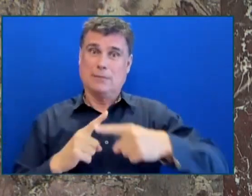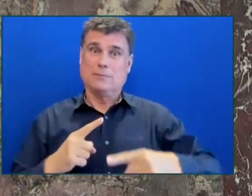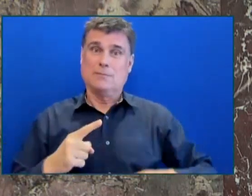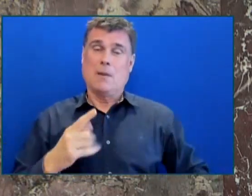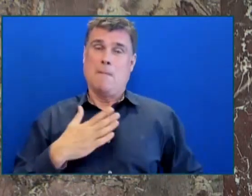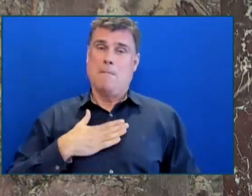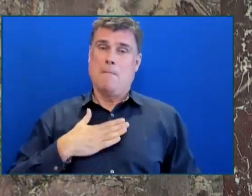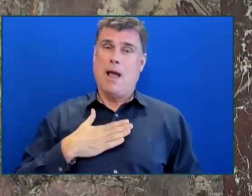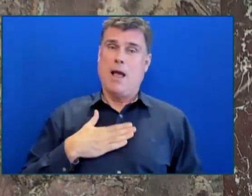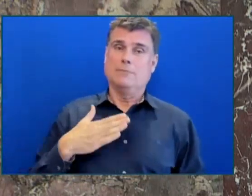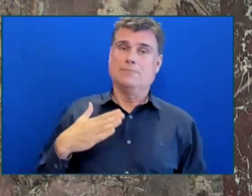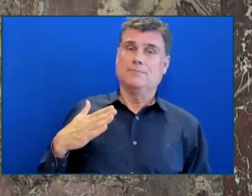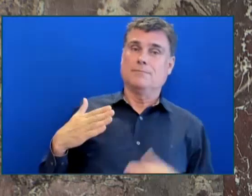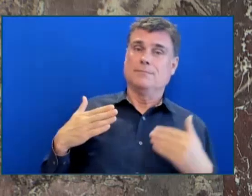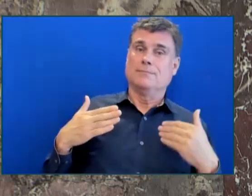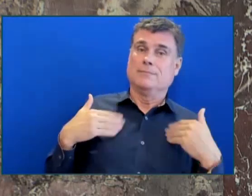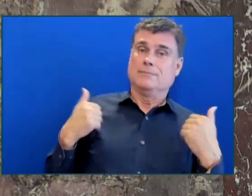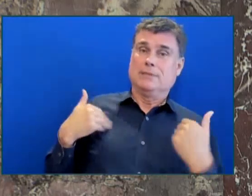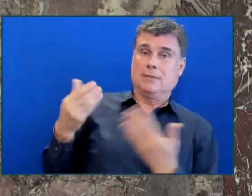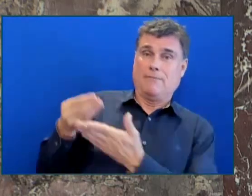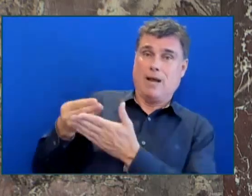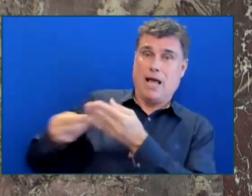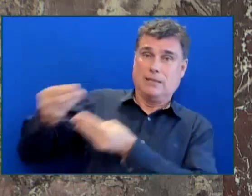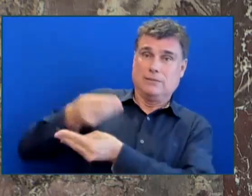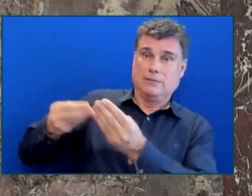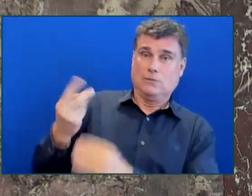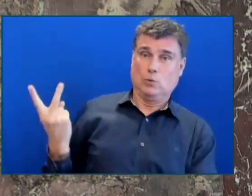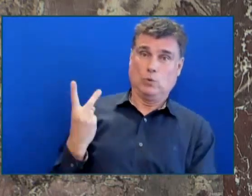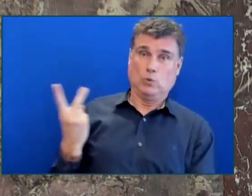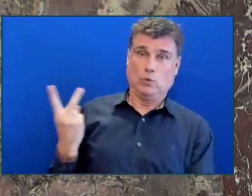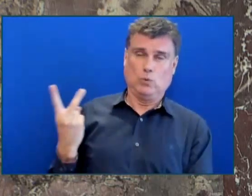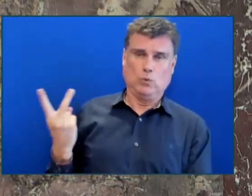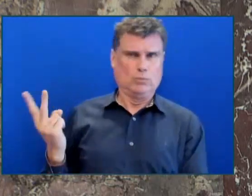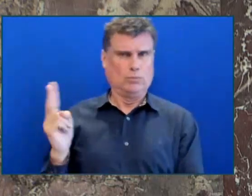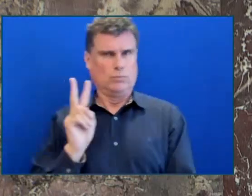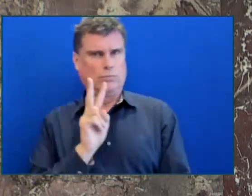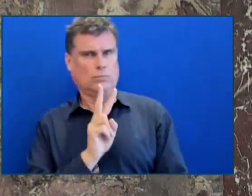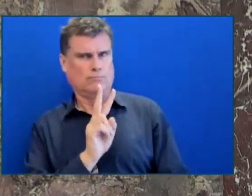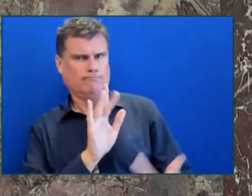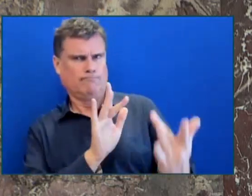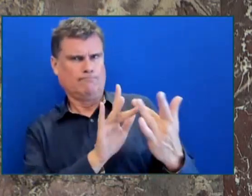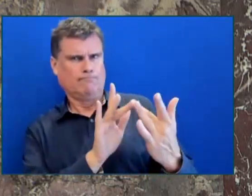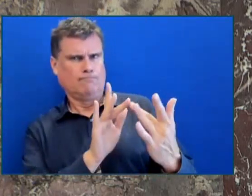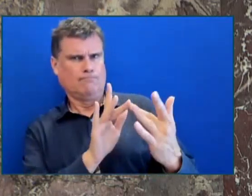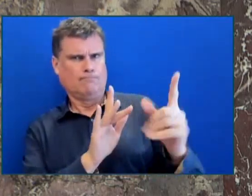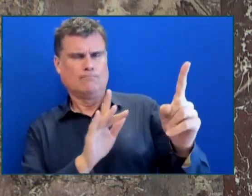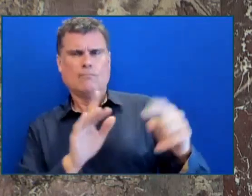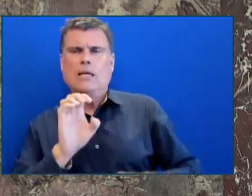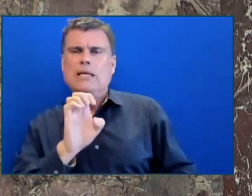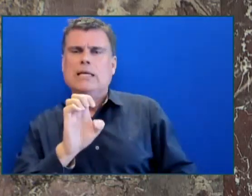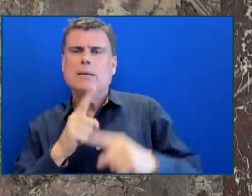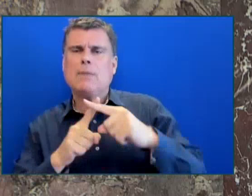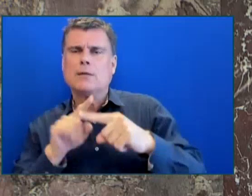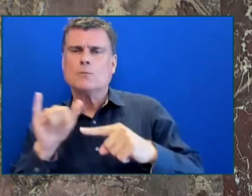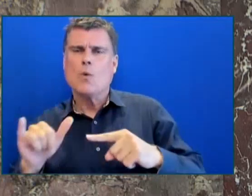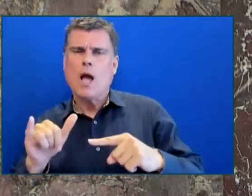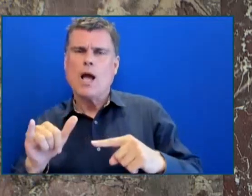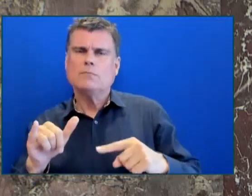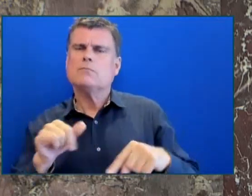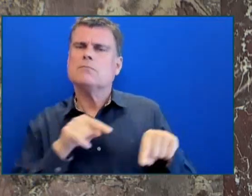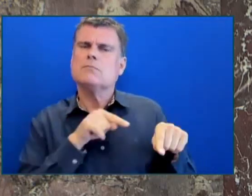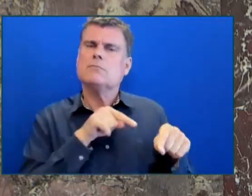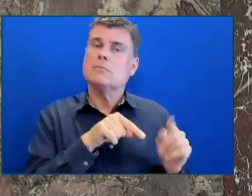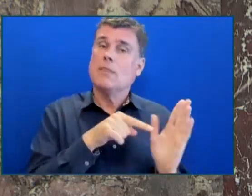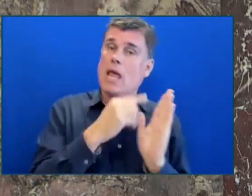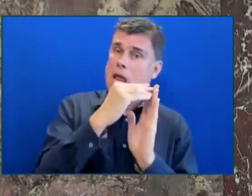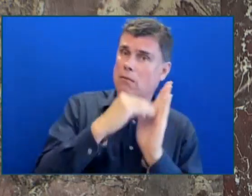Specifically, Ernst & Young said that they had preliminary findings, but that they weren't done to a forensic standard, that they wanted to be able to